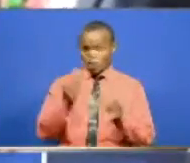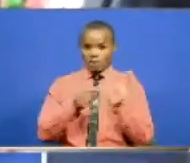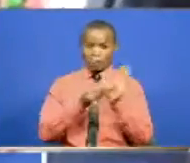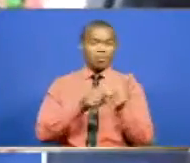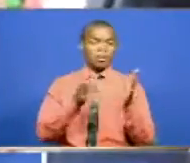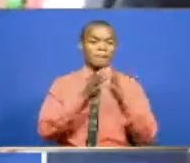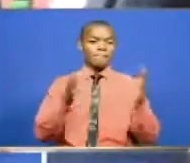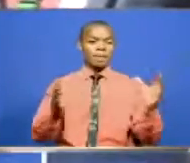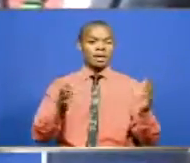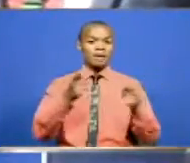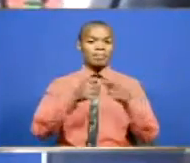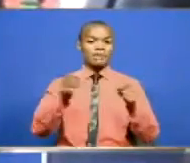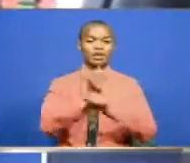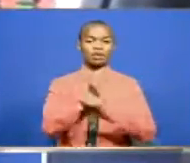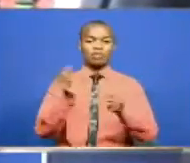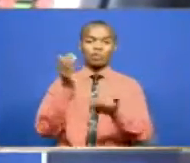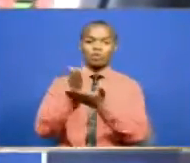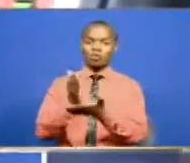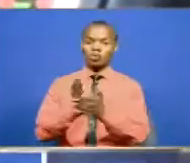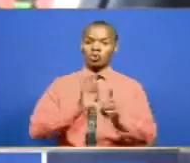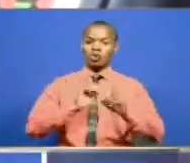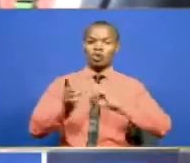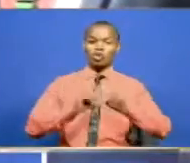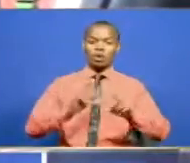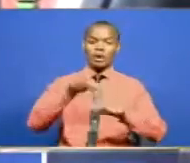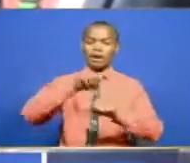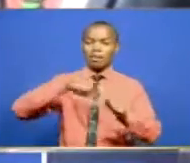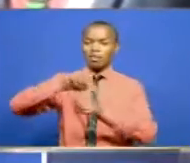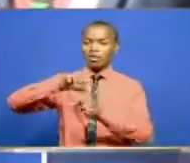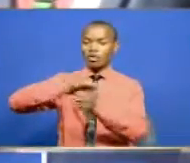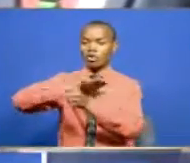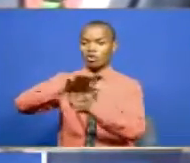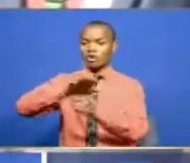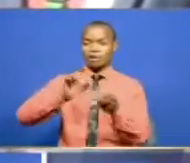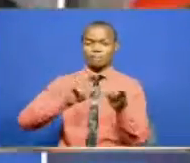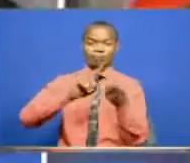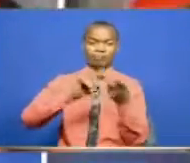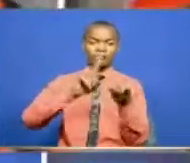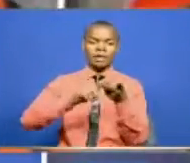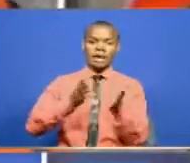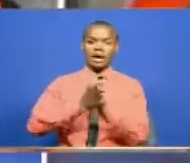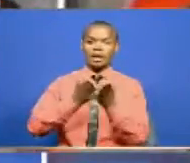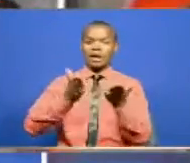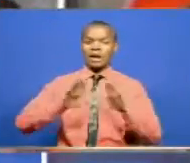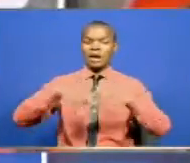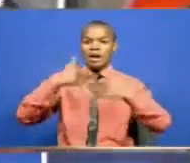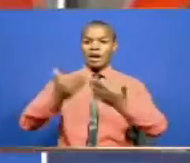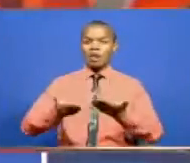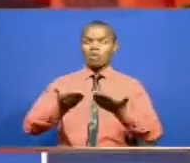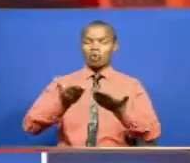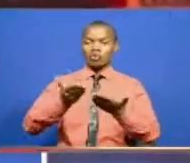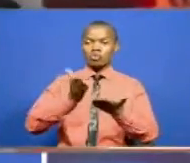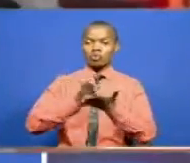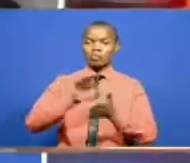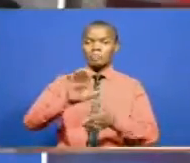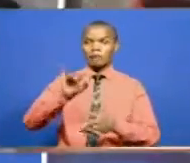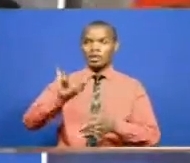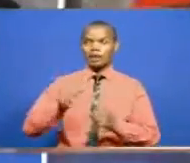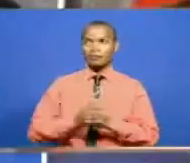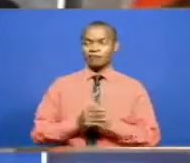can't deal with two emergencies, COVID-19 and the medic strike. And a referendum is not an